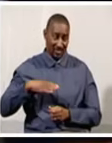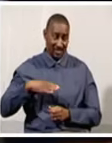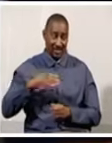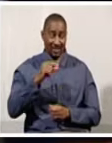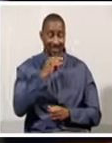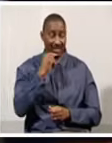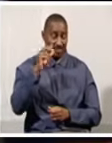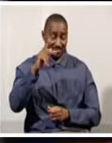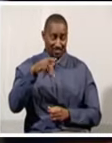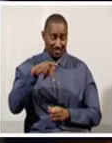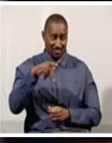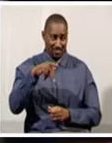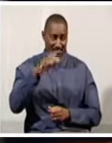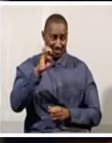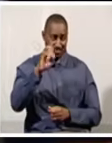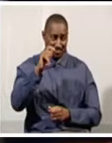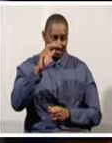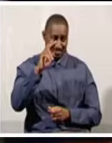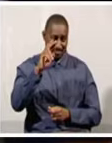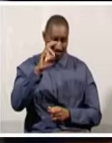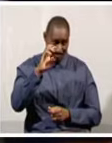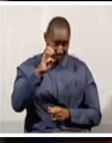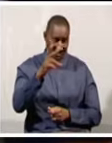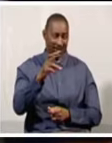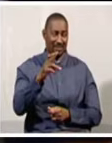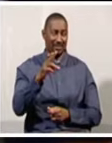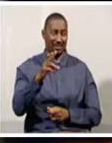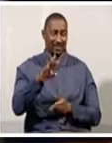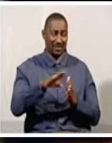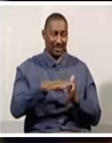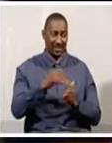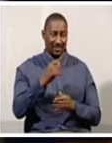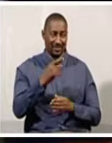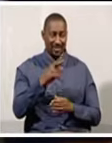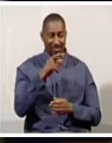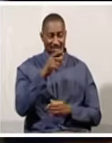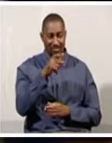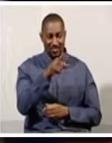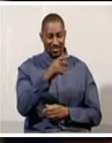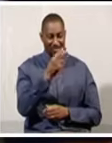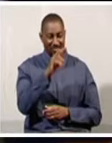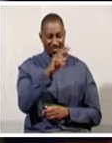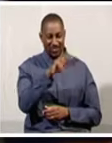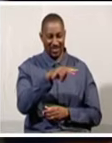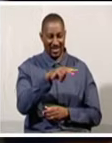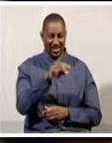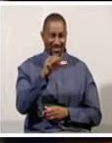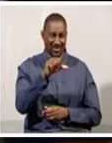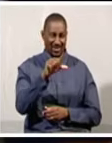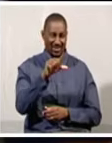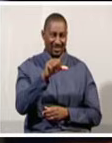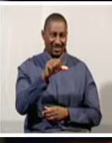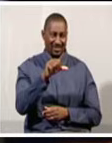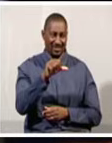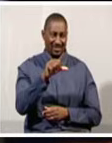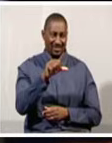me that morning, and he gave me a long hug and he said, "You looked terrible. You looked devastated on Good Morning Namibia."